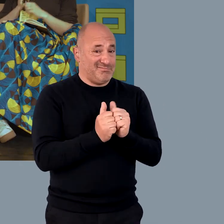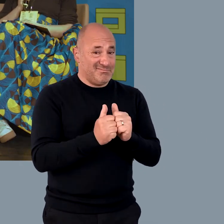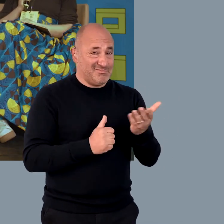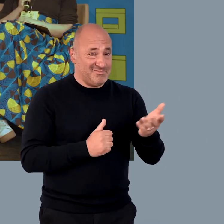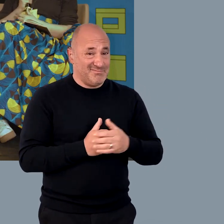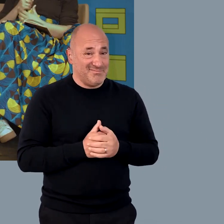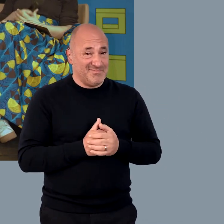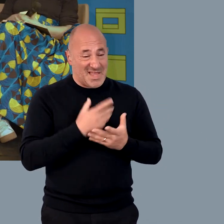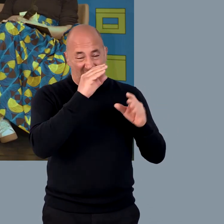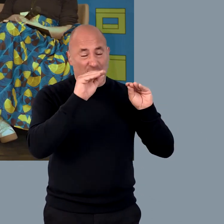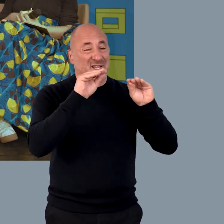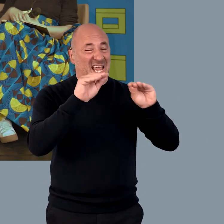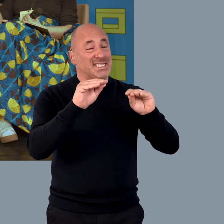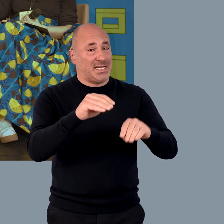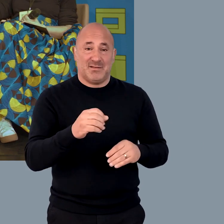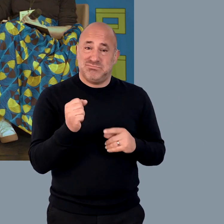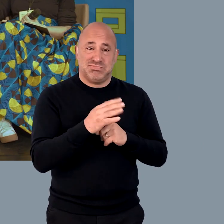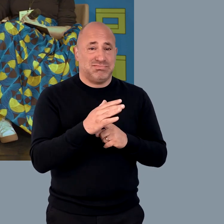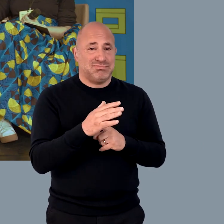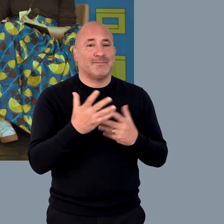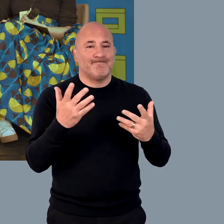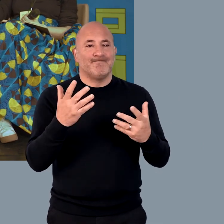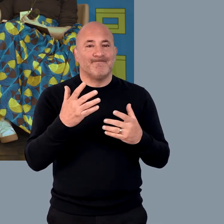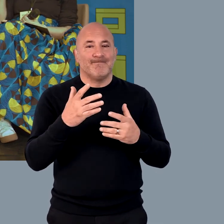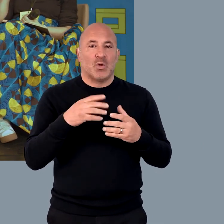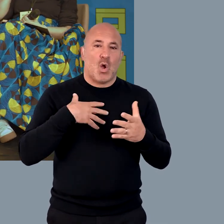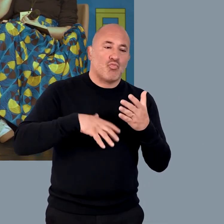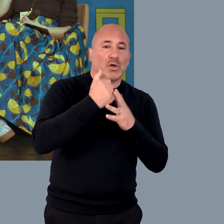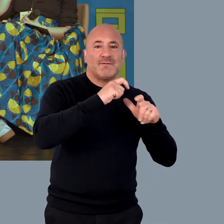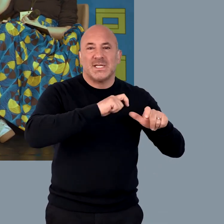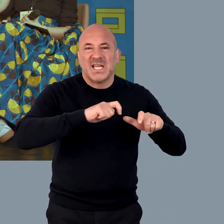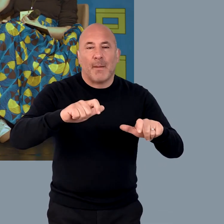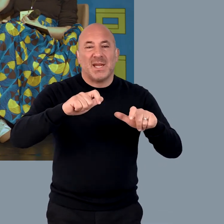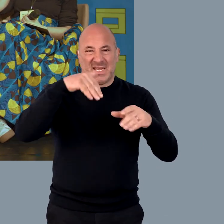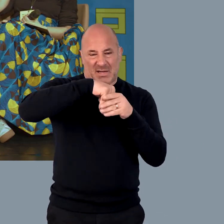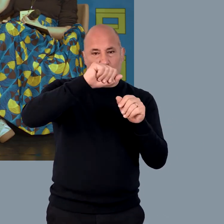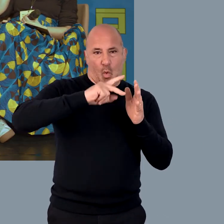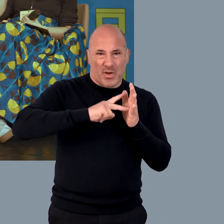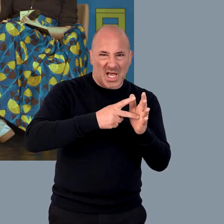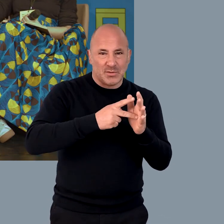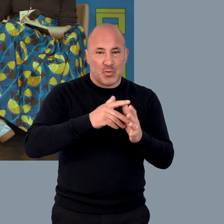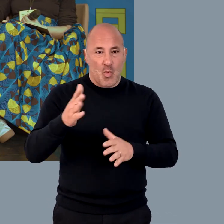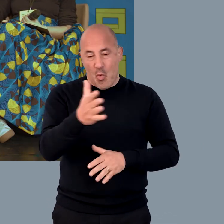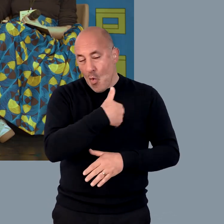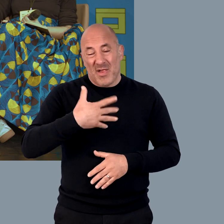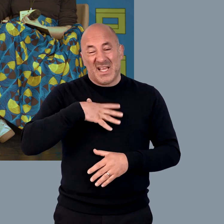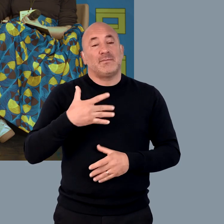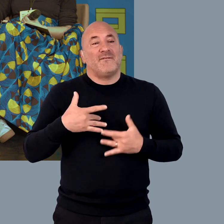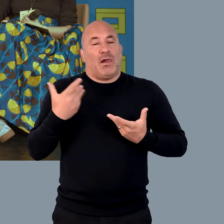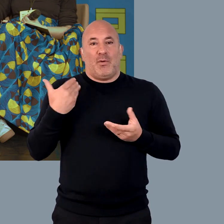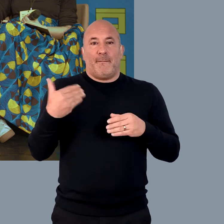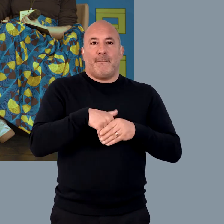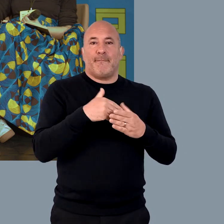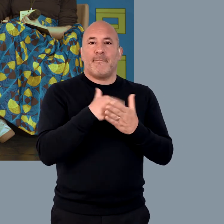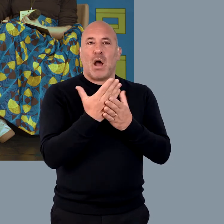are kind of put. Yeah, I would agree with Sara in terms of education is key. I think especially when it comes to